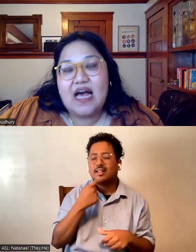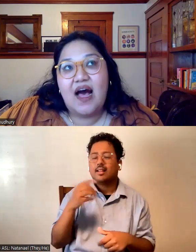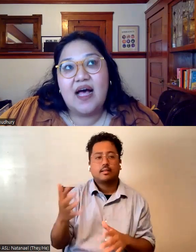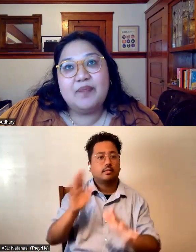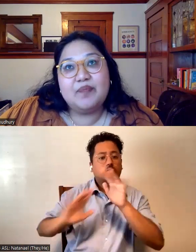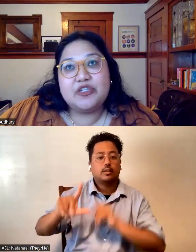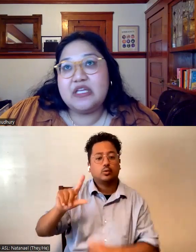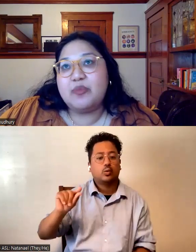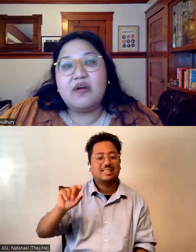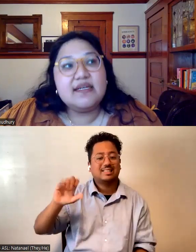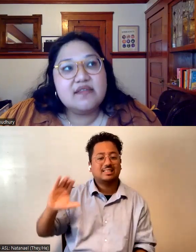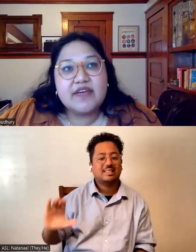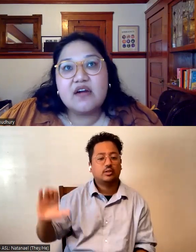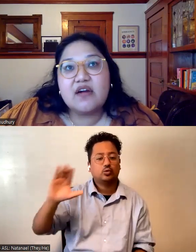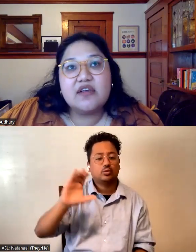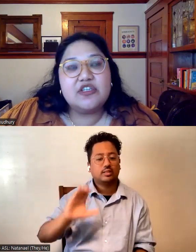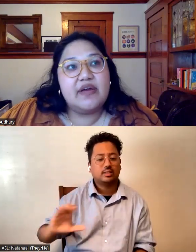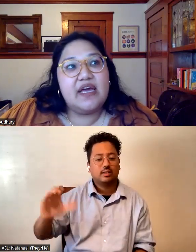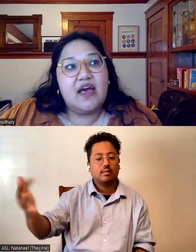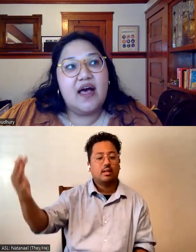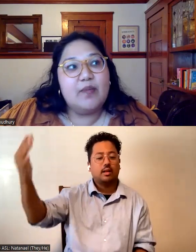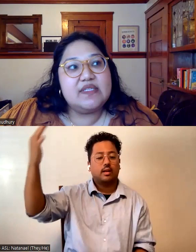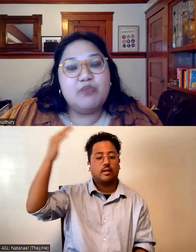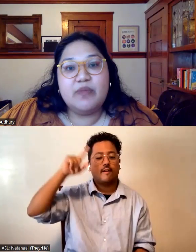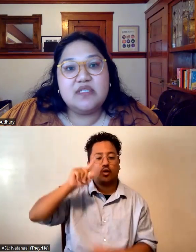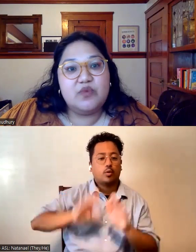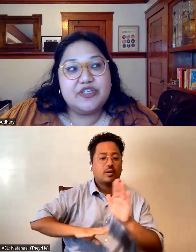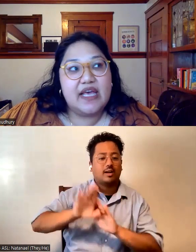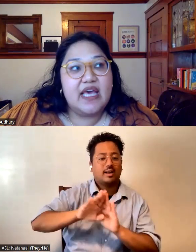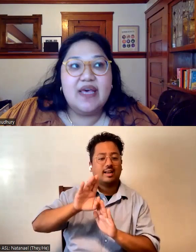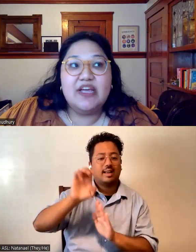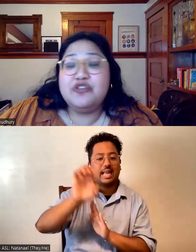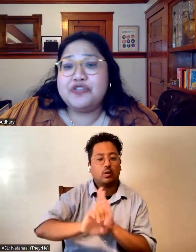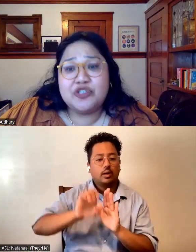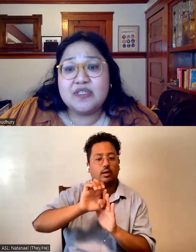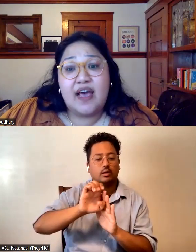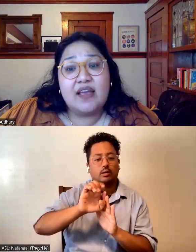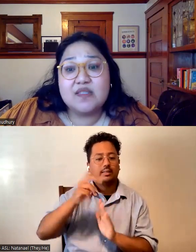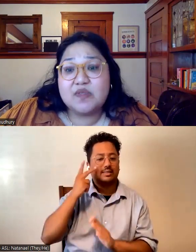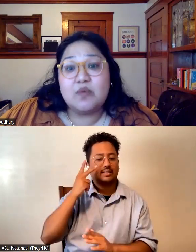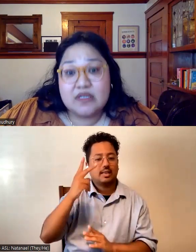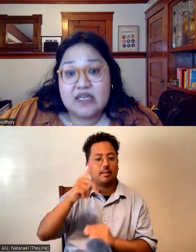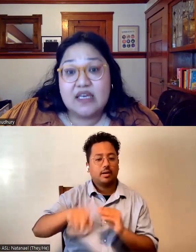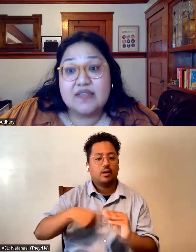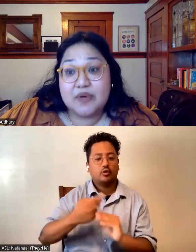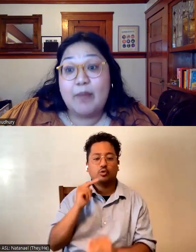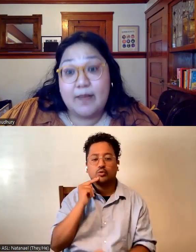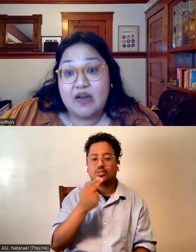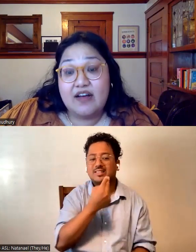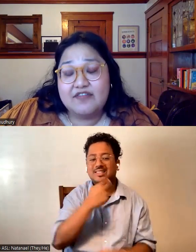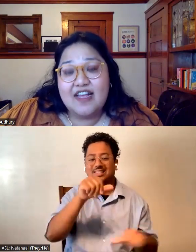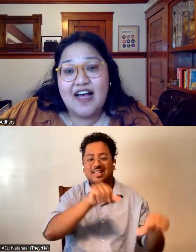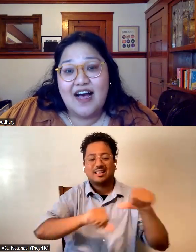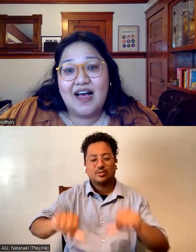century, during the progressive era, during this moment in which like nutritional science was really sort of